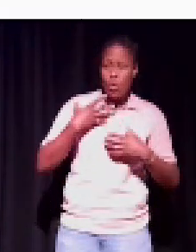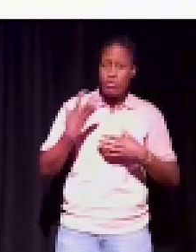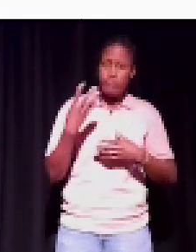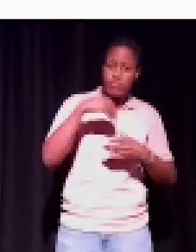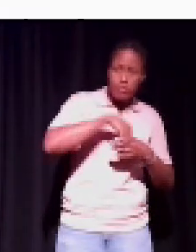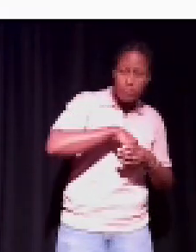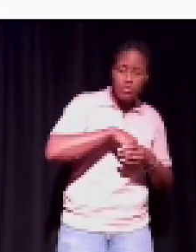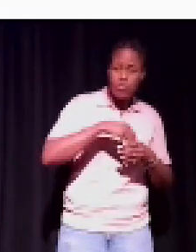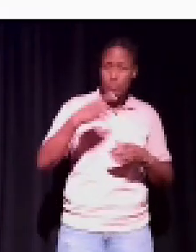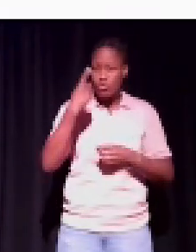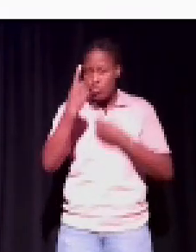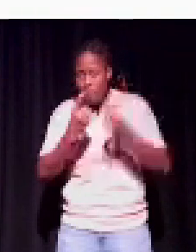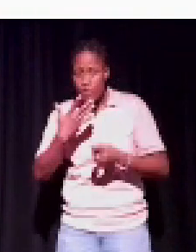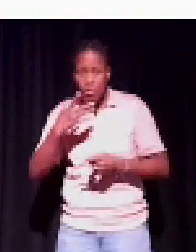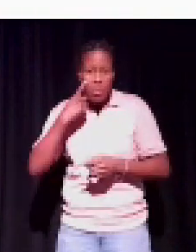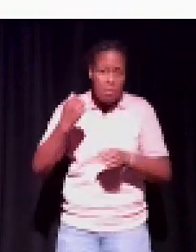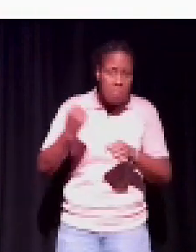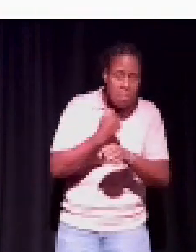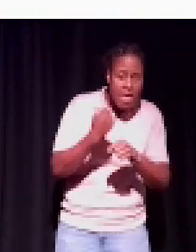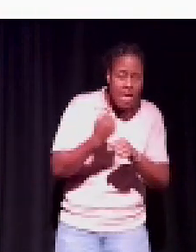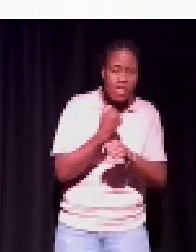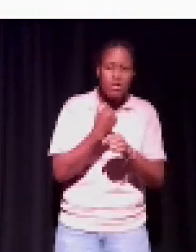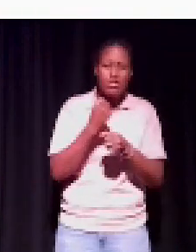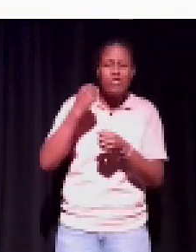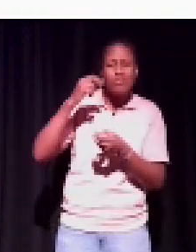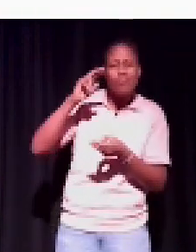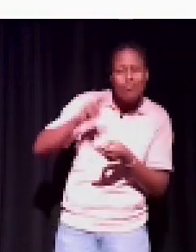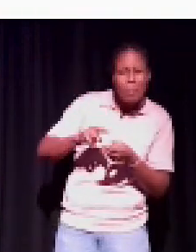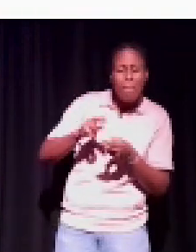tech with me, then get in touch. You can,